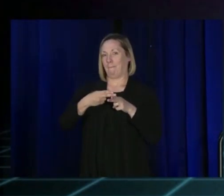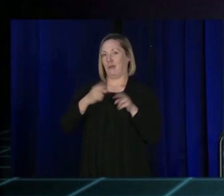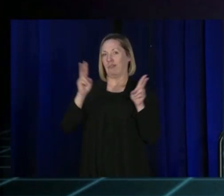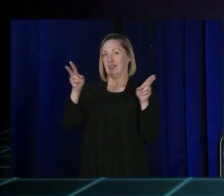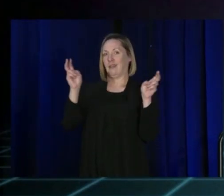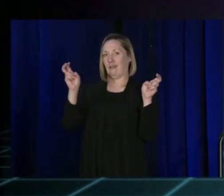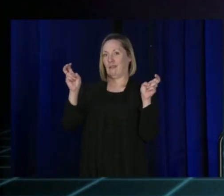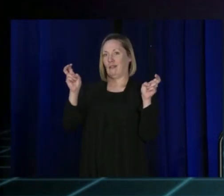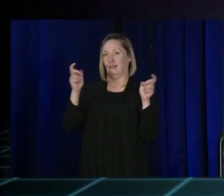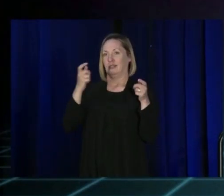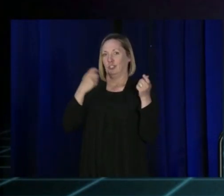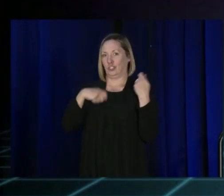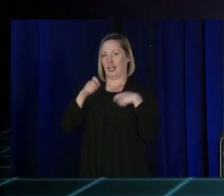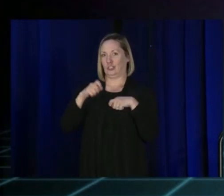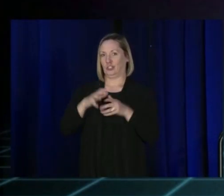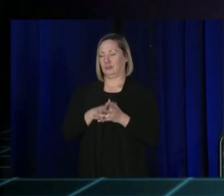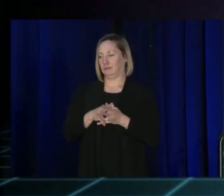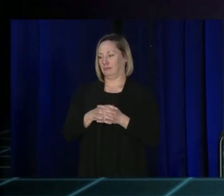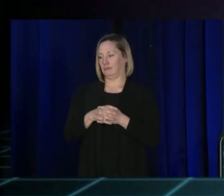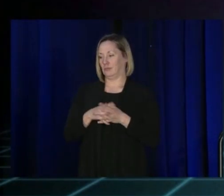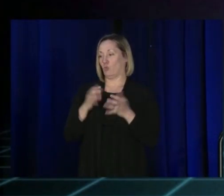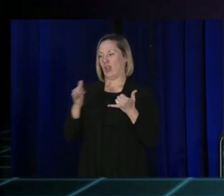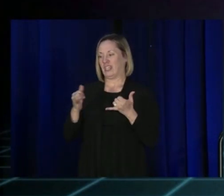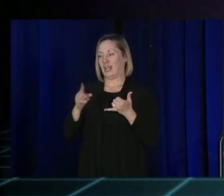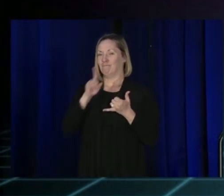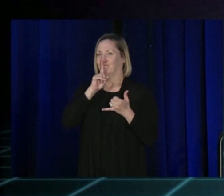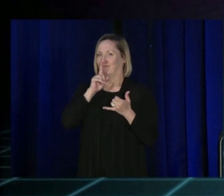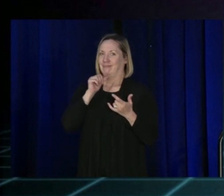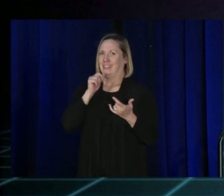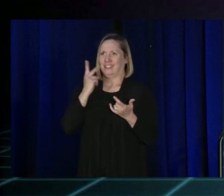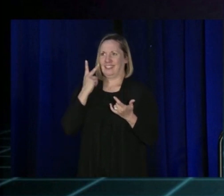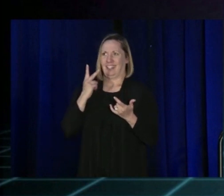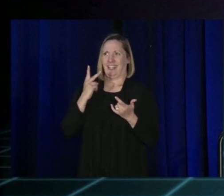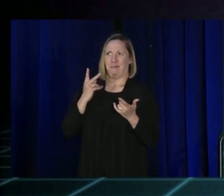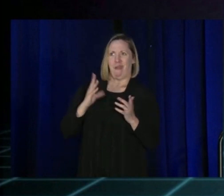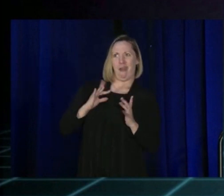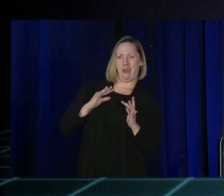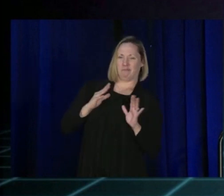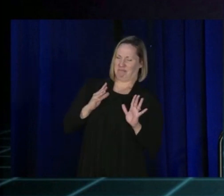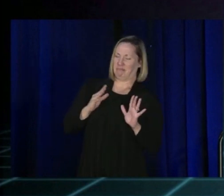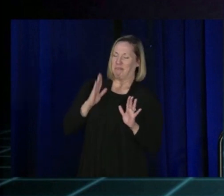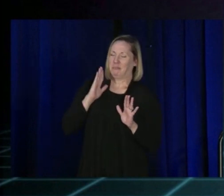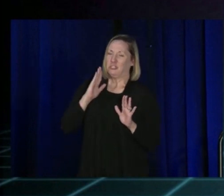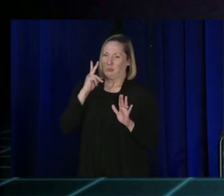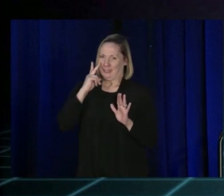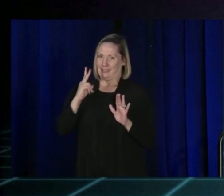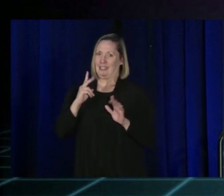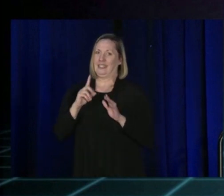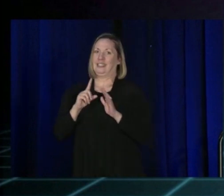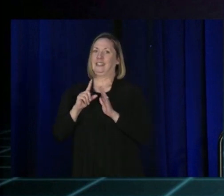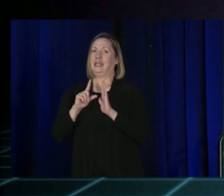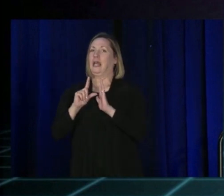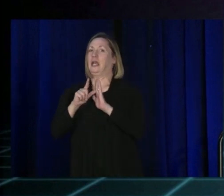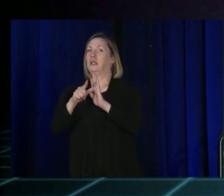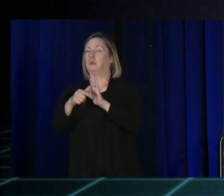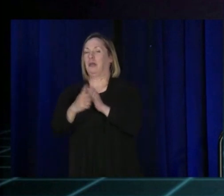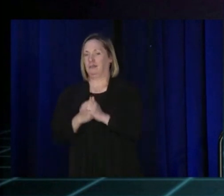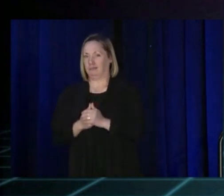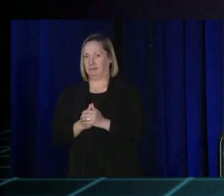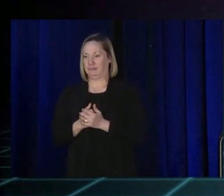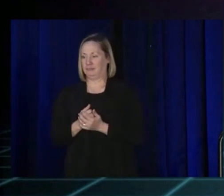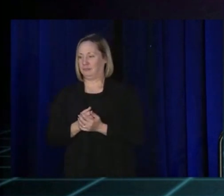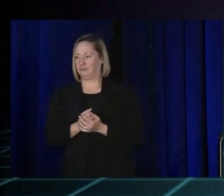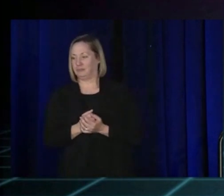of it changed, which right now doesn't seem all that magical, but it'll make sense in a little bit. Okay, so that